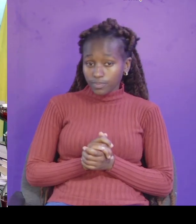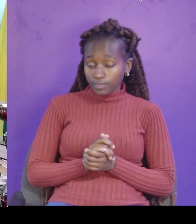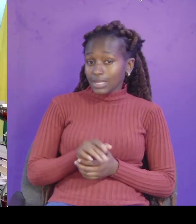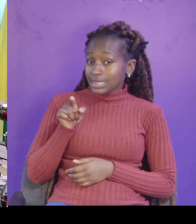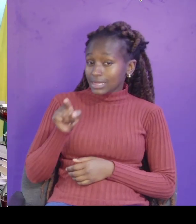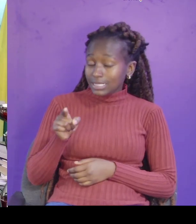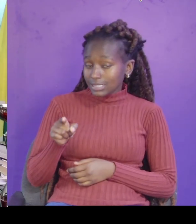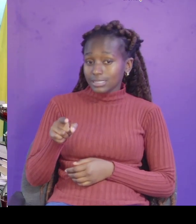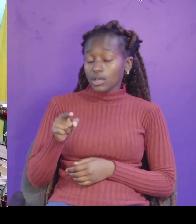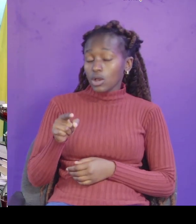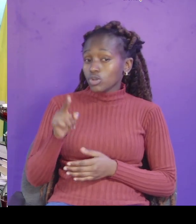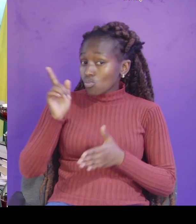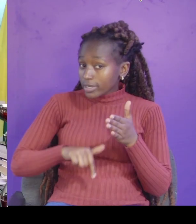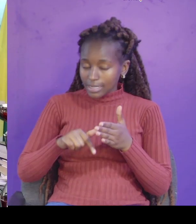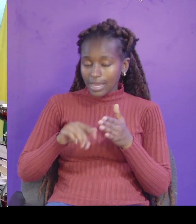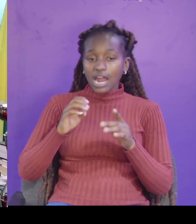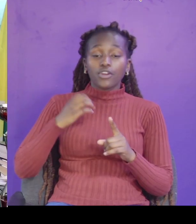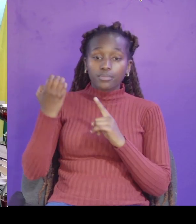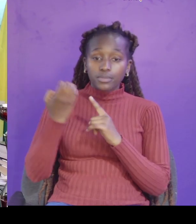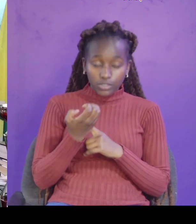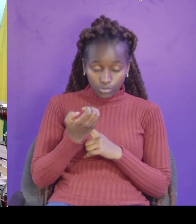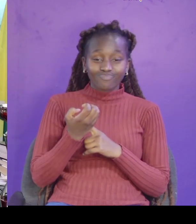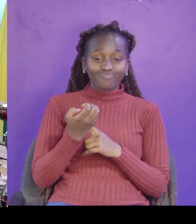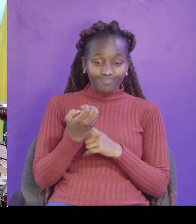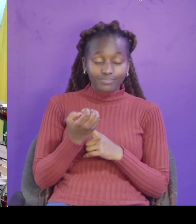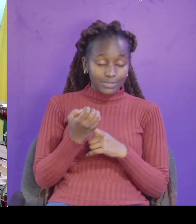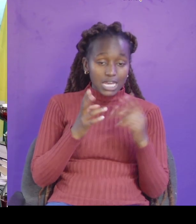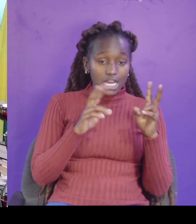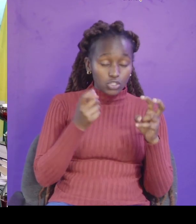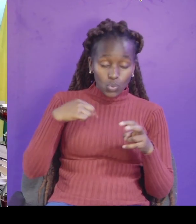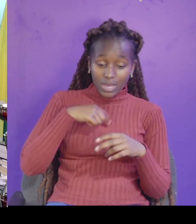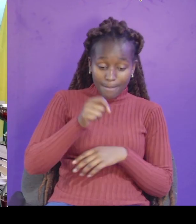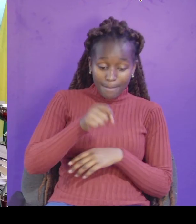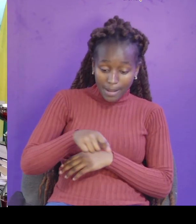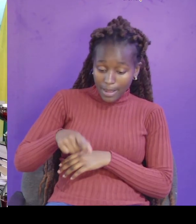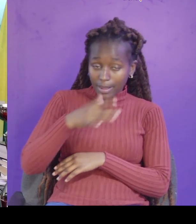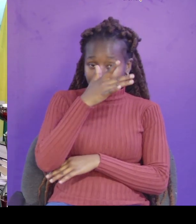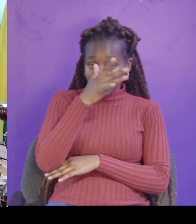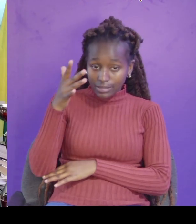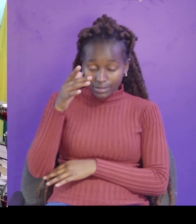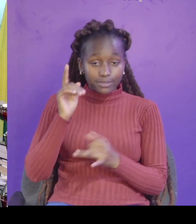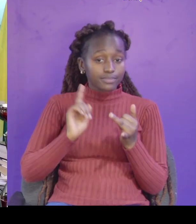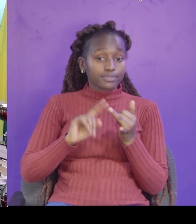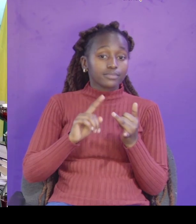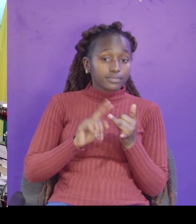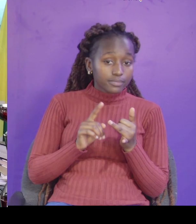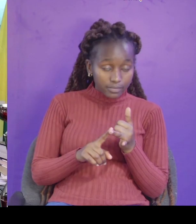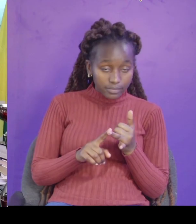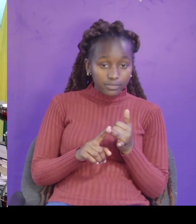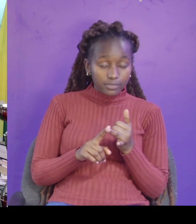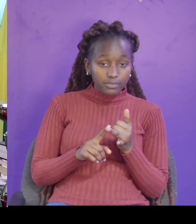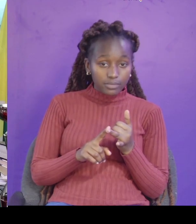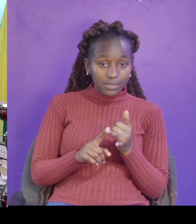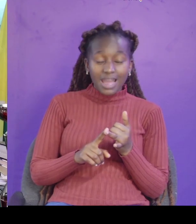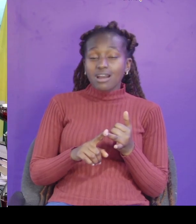issue. We do tree planting. We handle matters of excavation, illegal